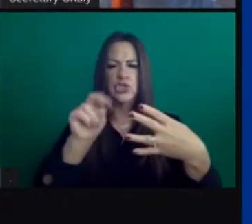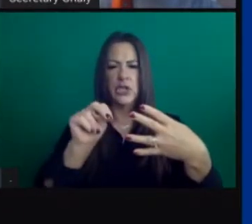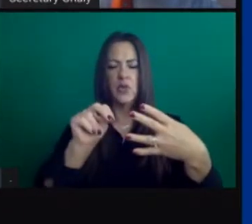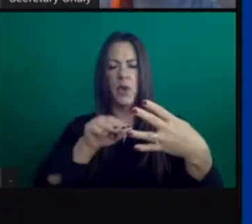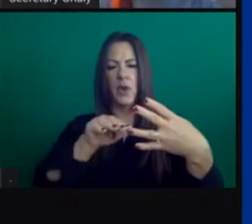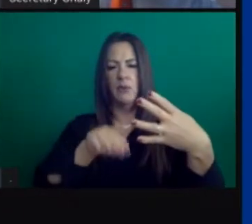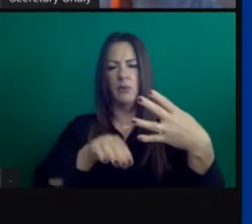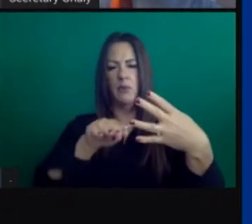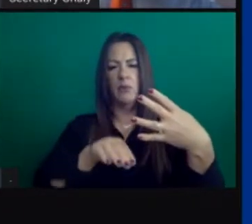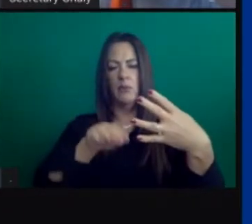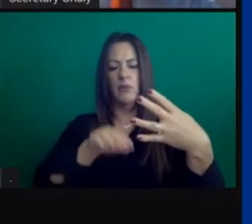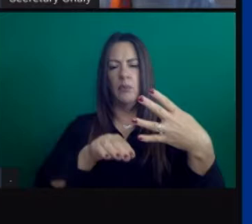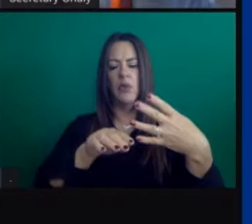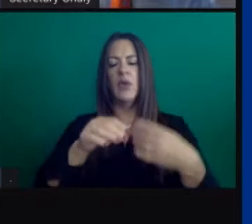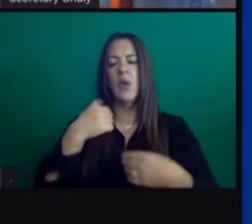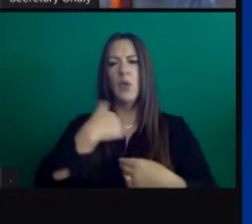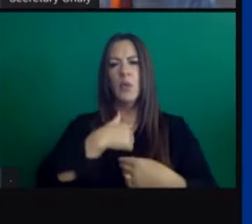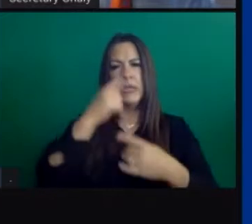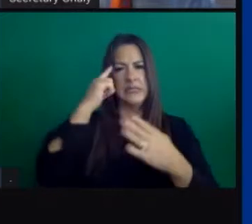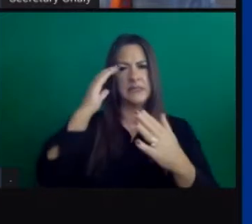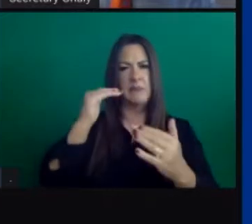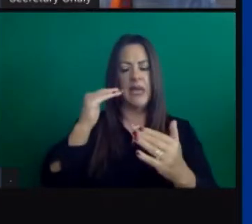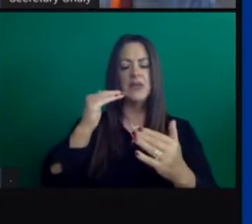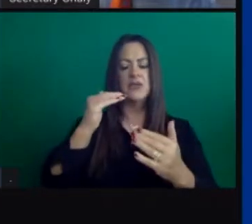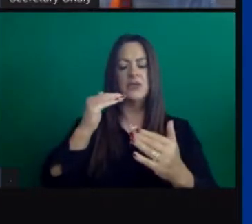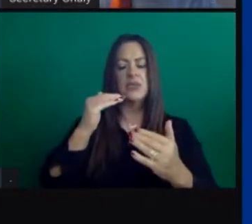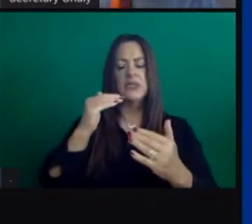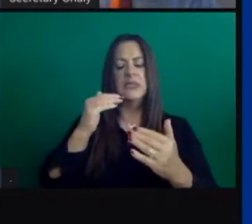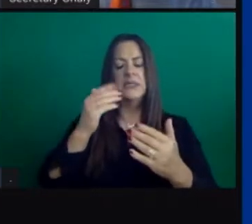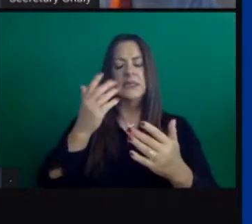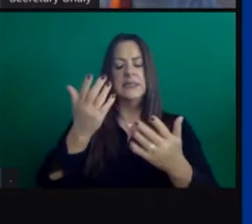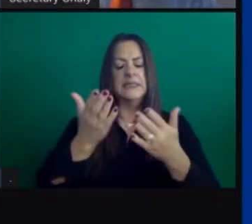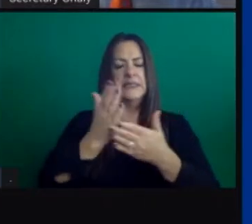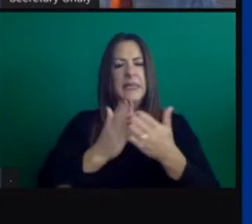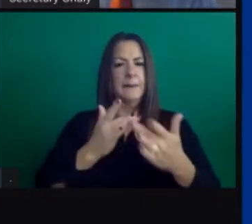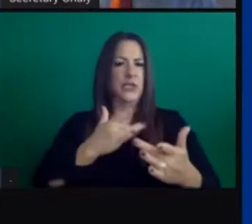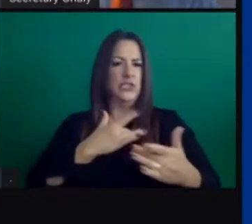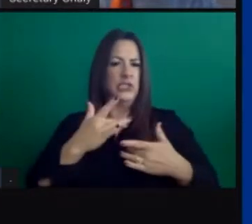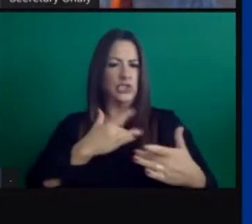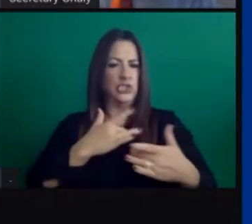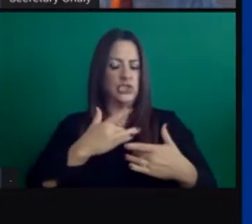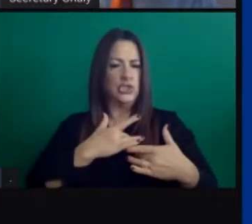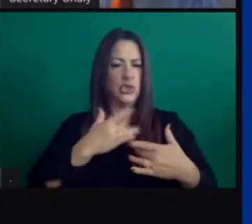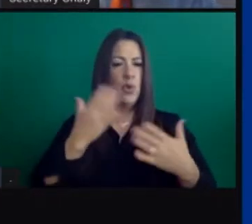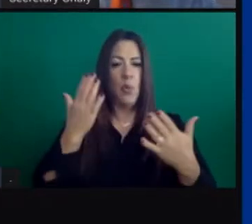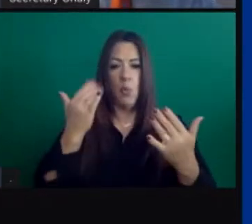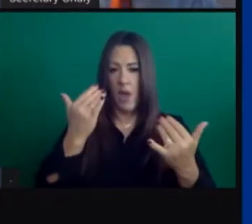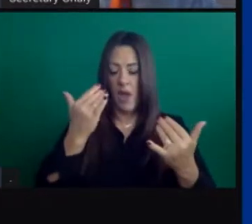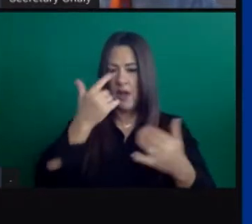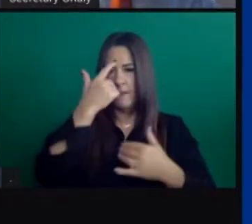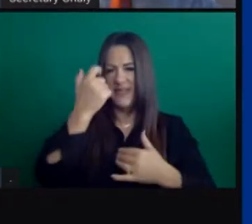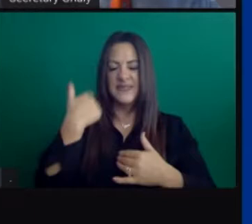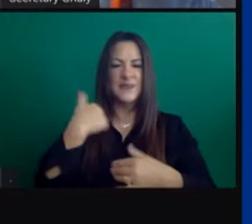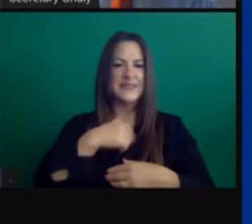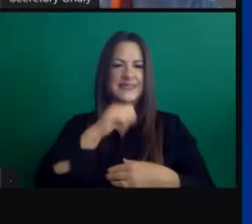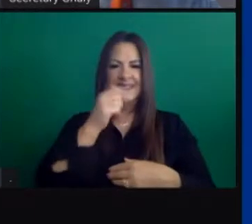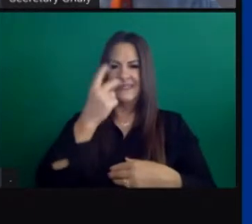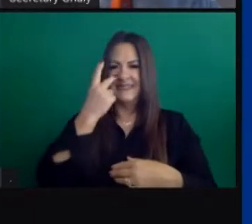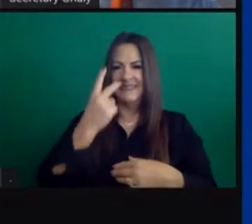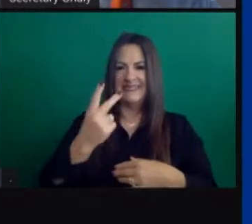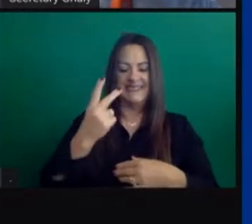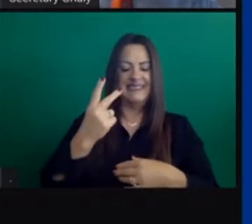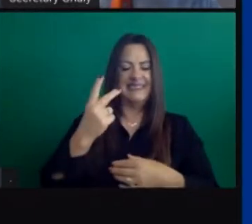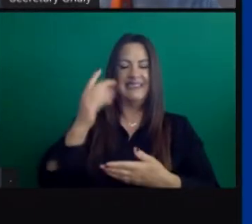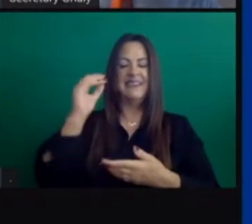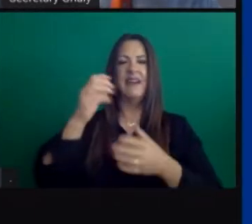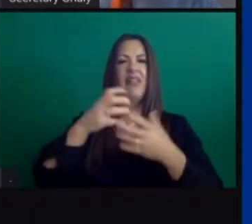January as significant areas of concern because we didn't see as significant a bump